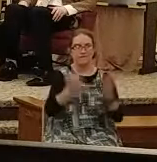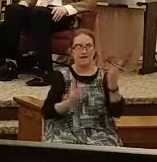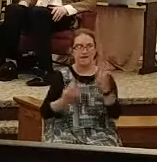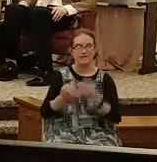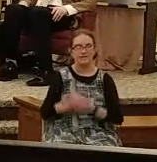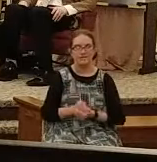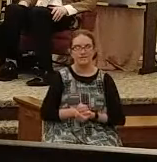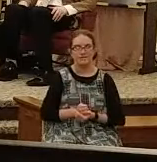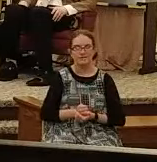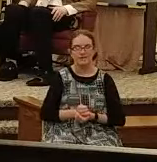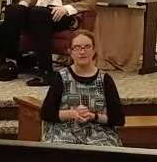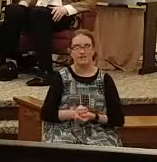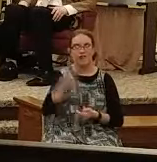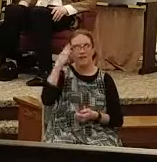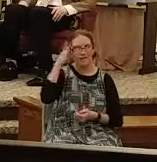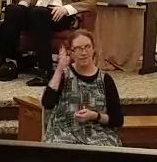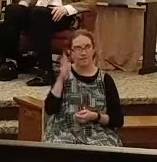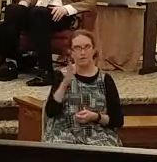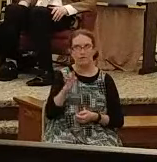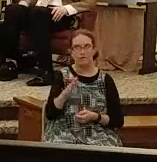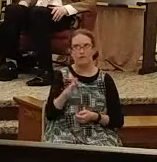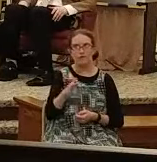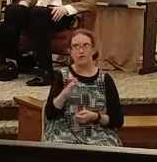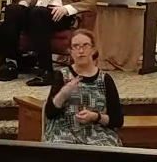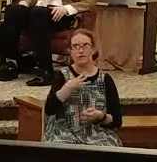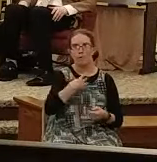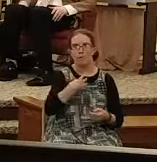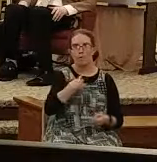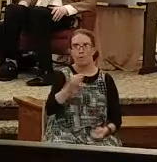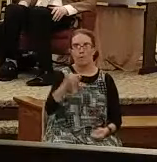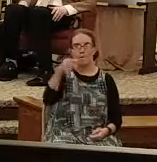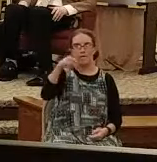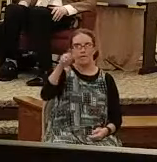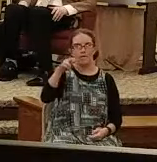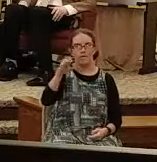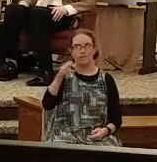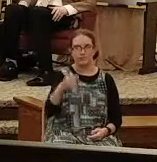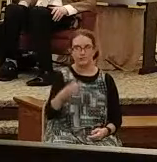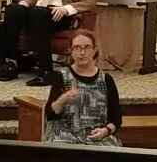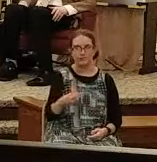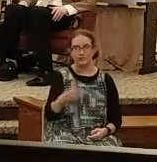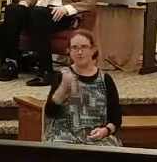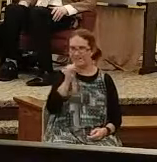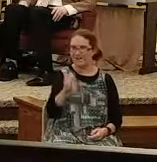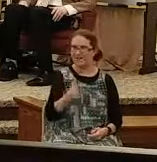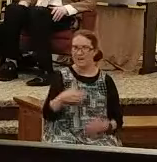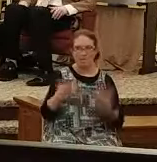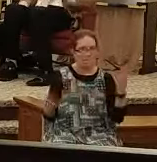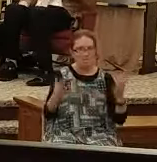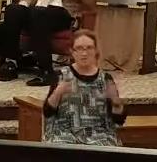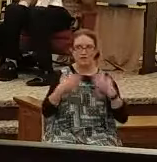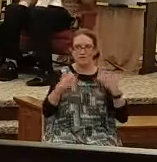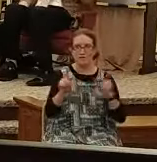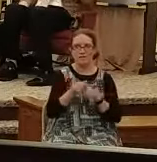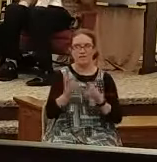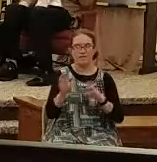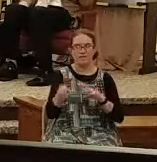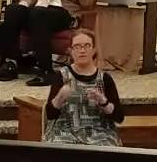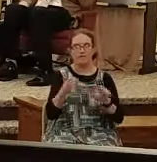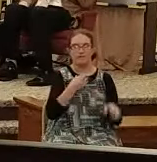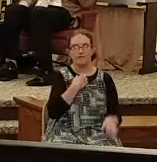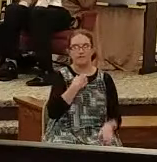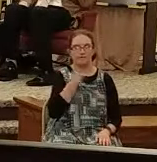Hallelujah. I don't know if it's white perch or not. Probably so. He probably enjoyed the same stuff we did. But I'm